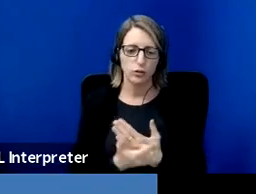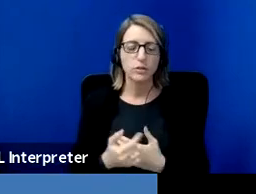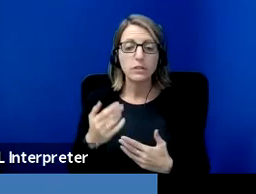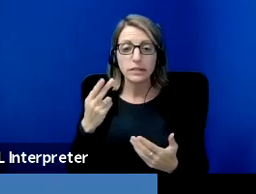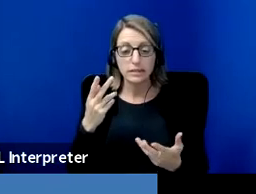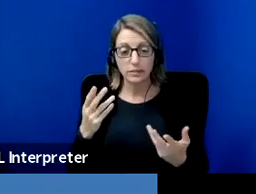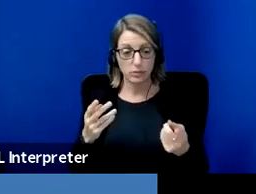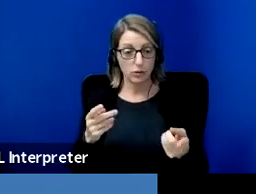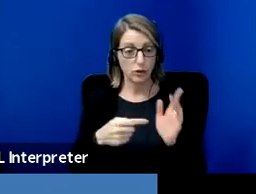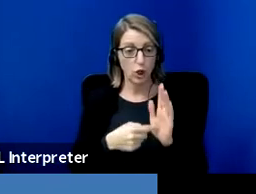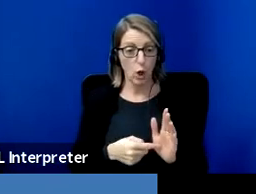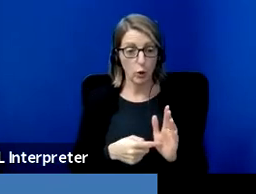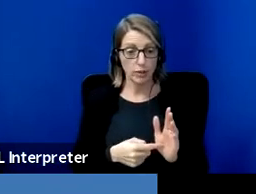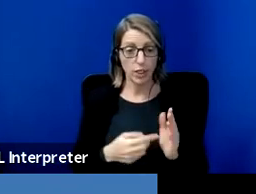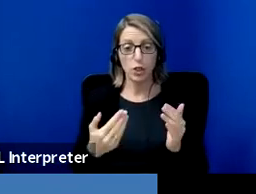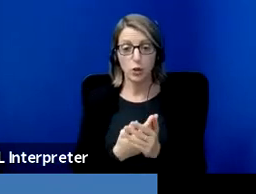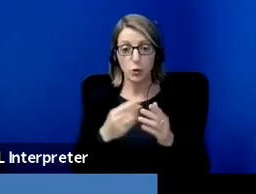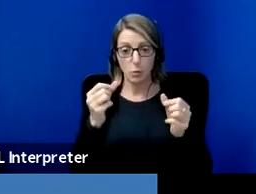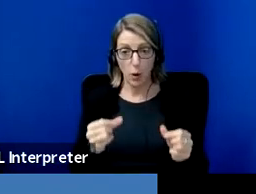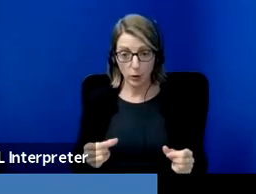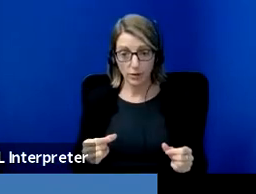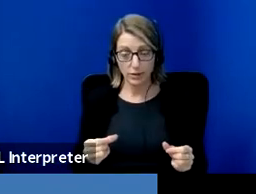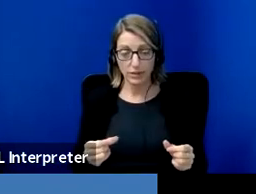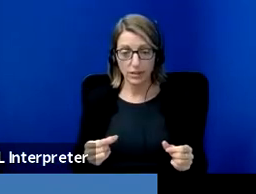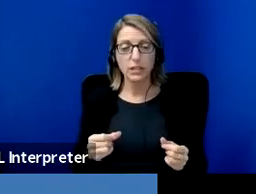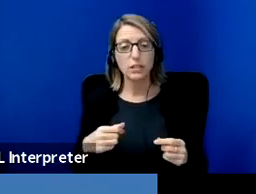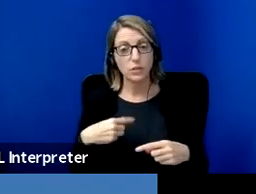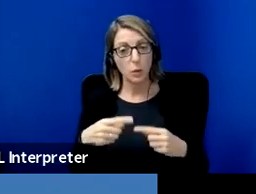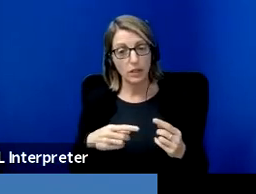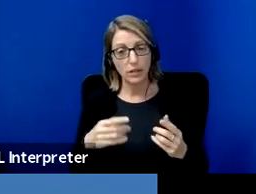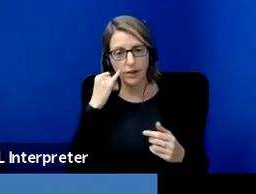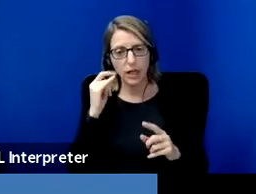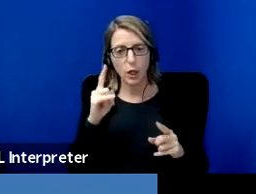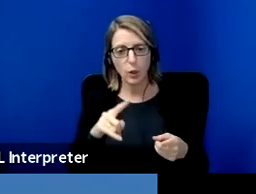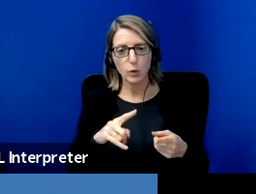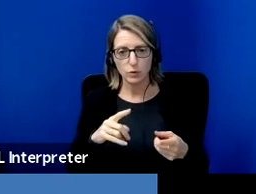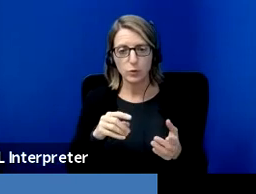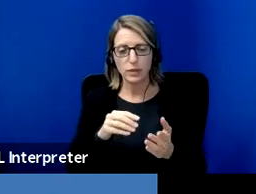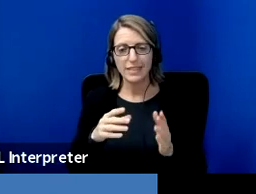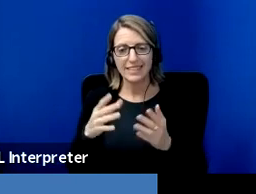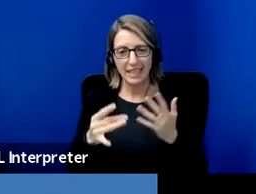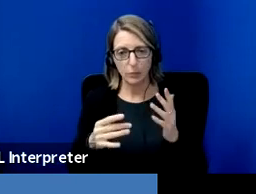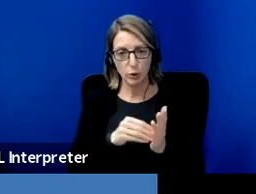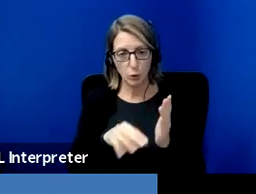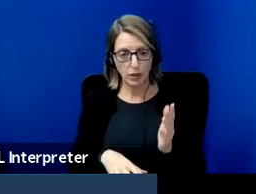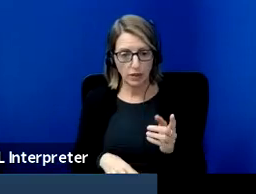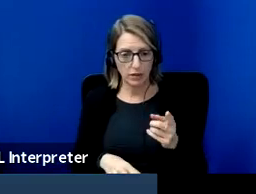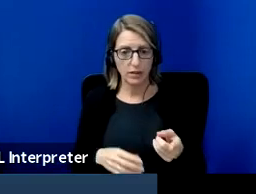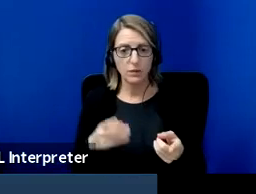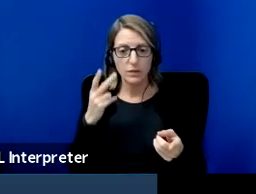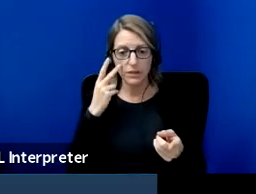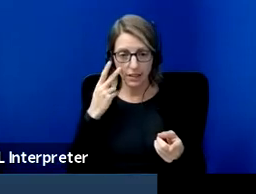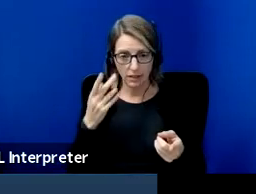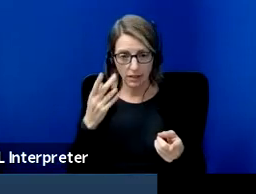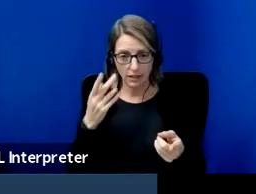post. It's in the About Me folder. So when students, if I go to my sample student, they'll see it here, but they can also